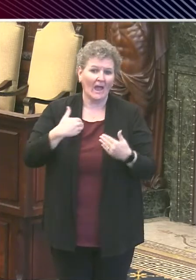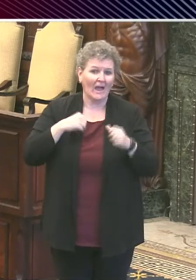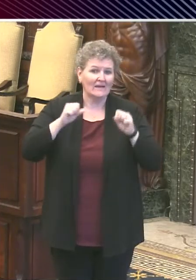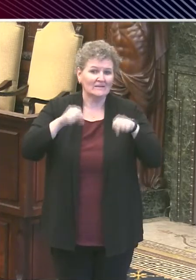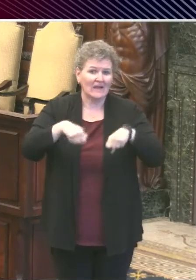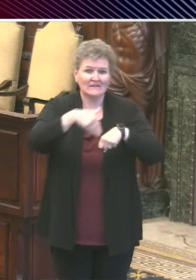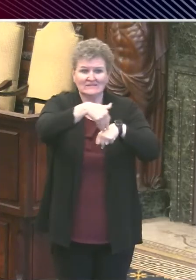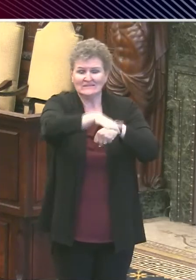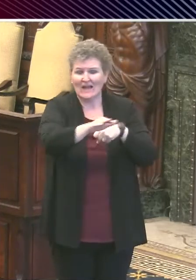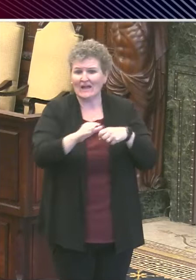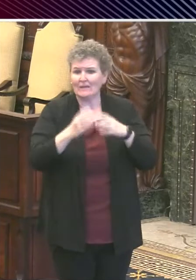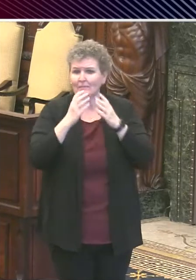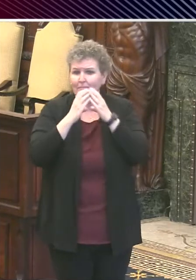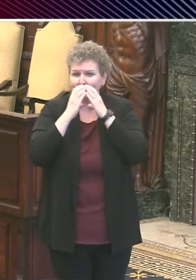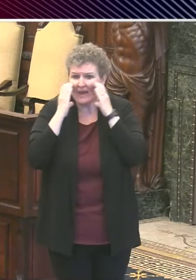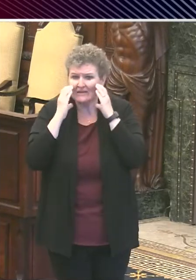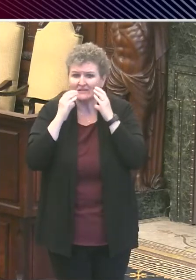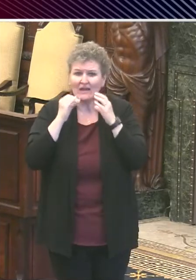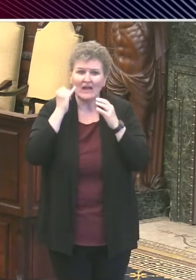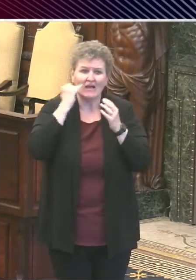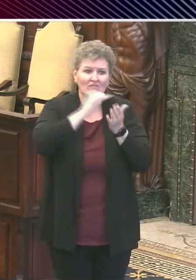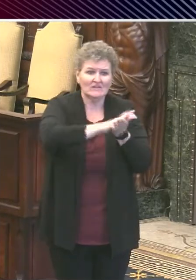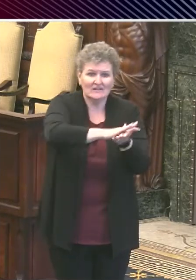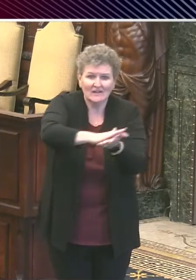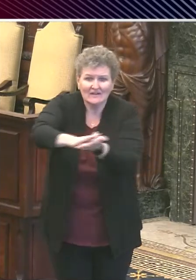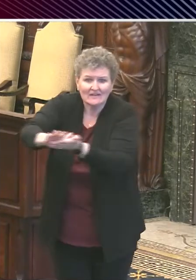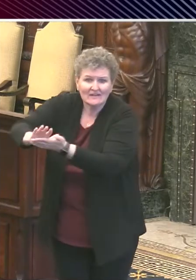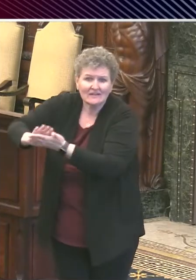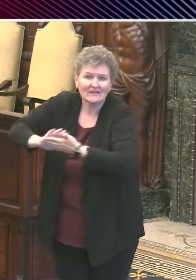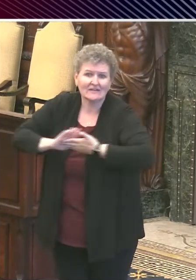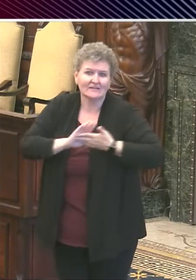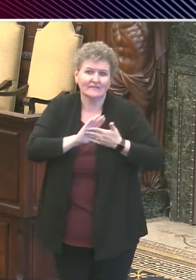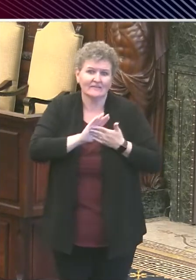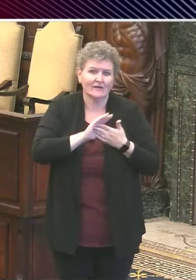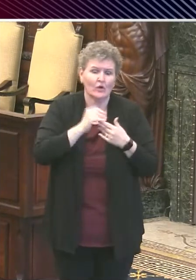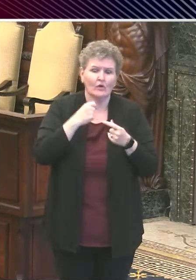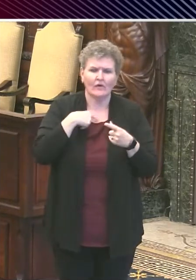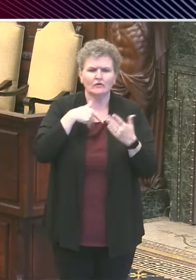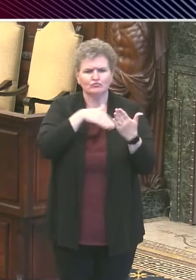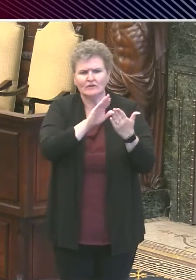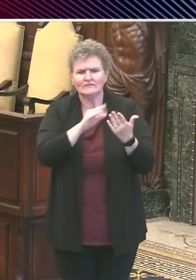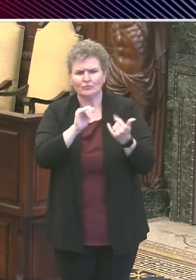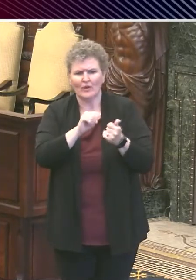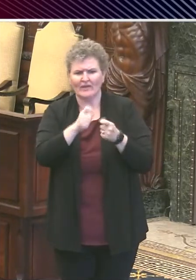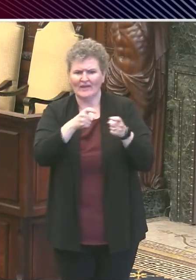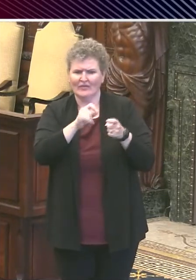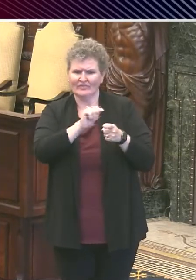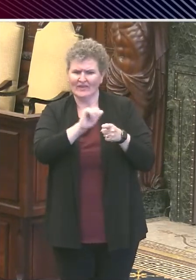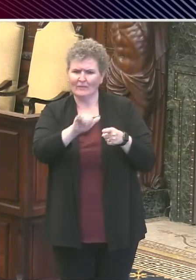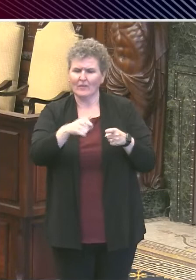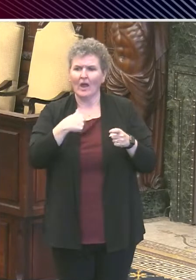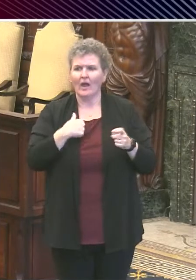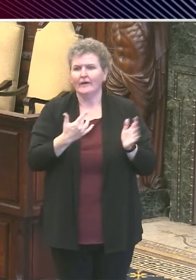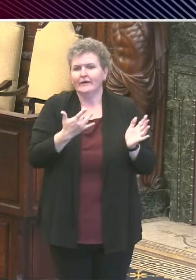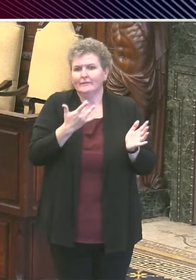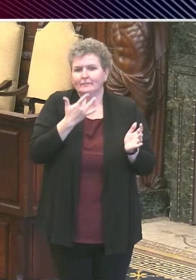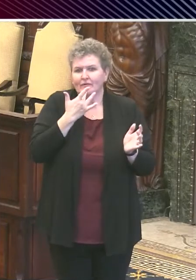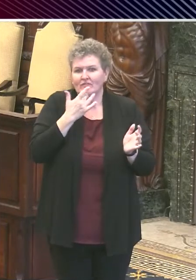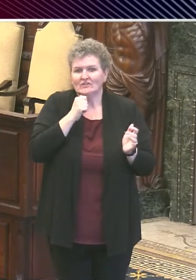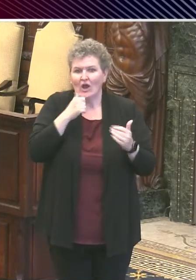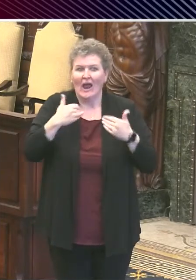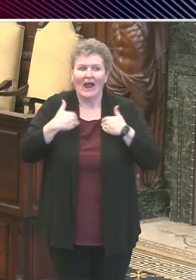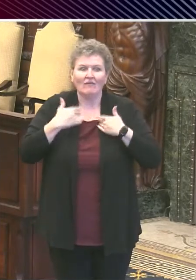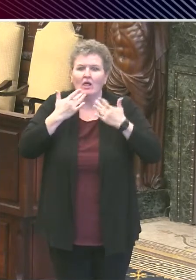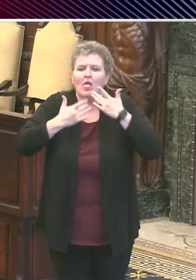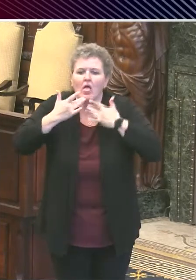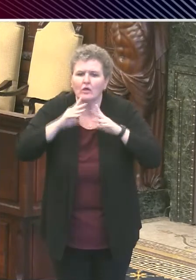hydrogen peroxide. So I do think there are ways that we can deal with this. We certainly would prefer not to. We prefer to not have any shortages at all. But we